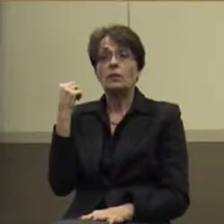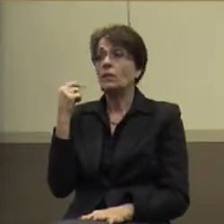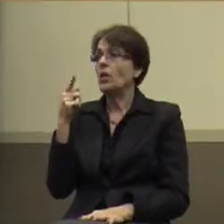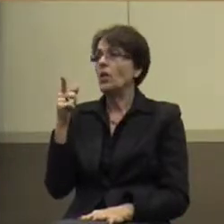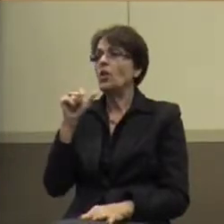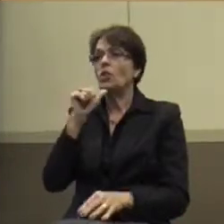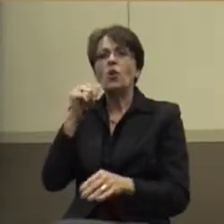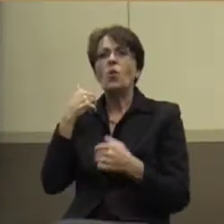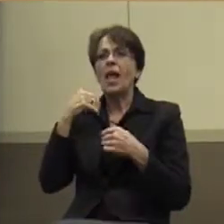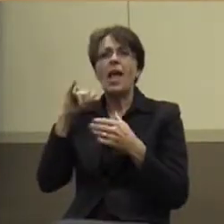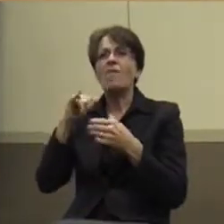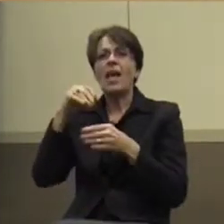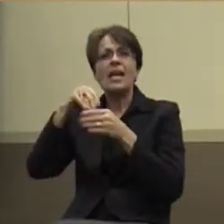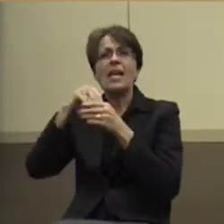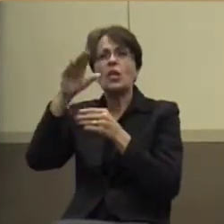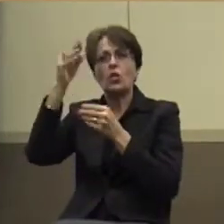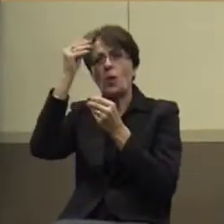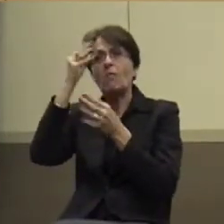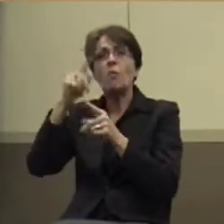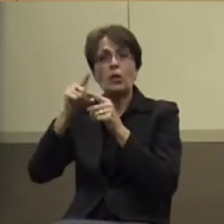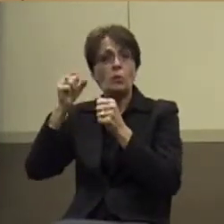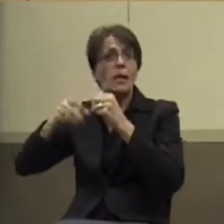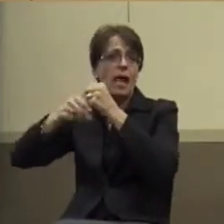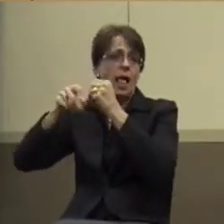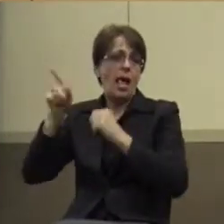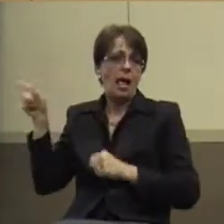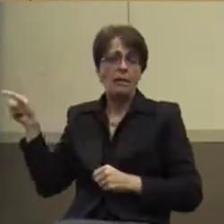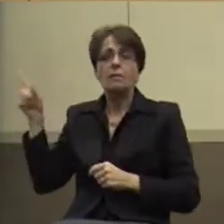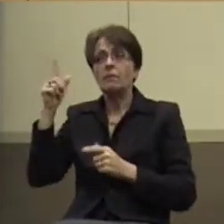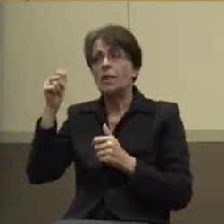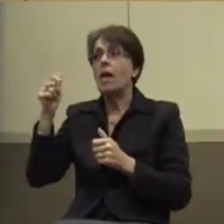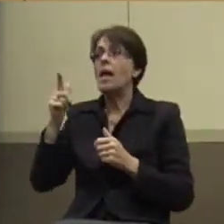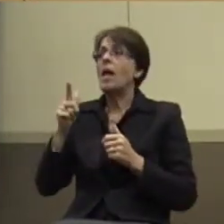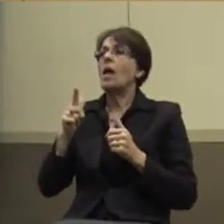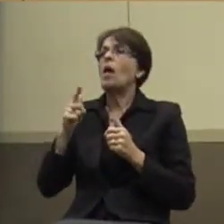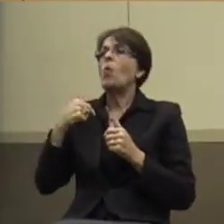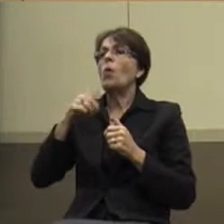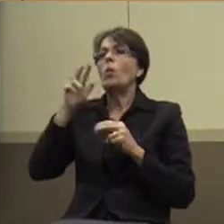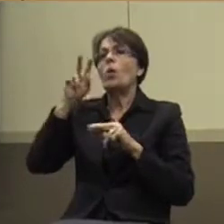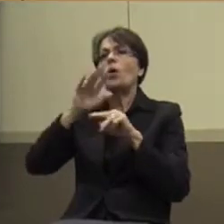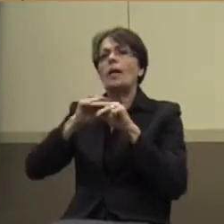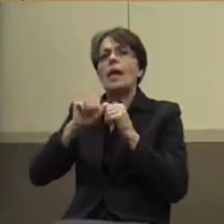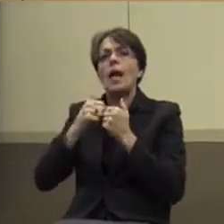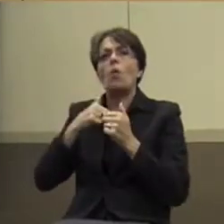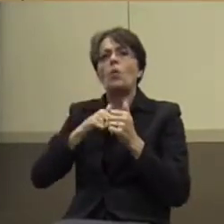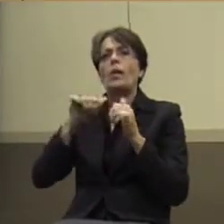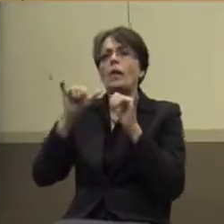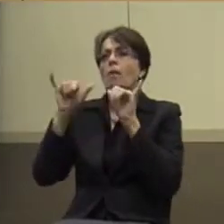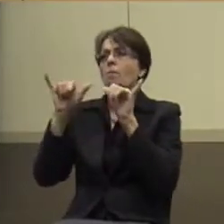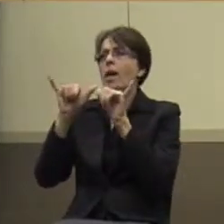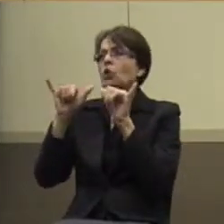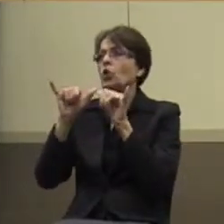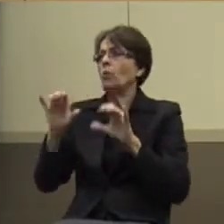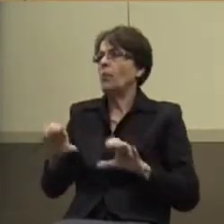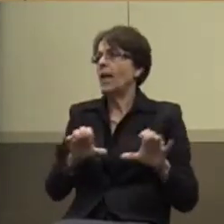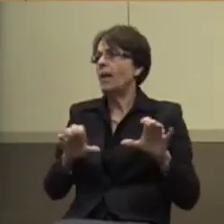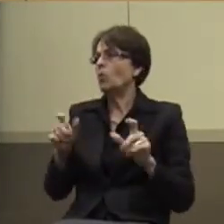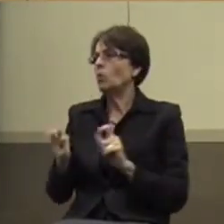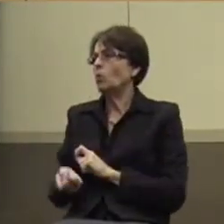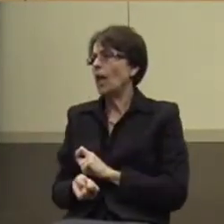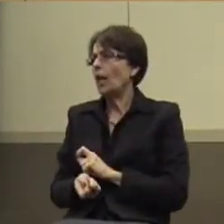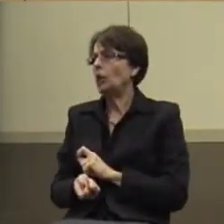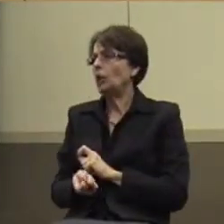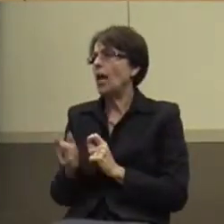it. We're also going to look at, how are we going to be measuring the behavioral change and collect the data,